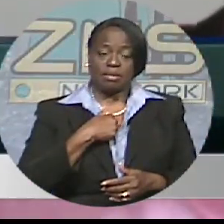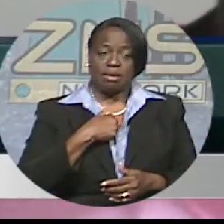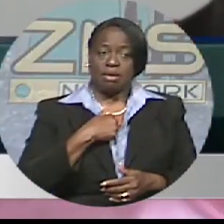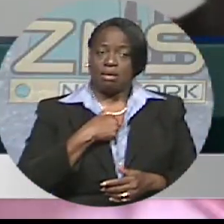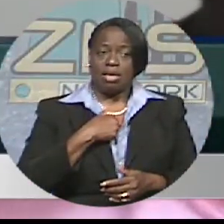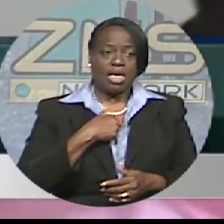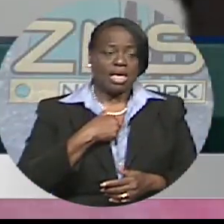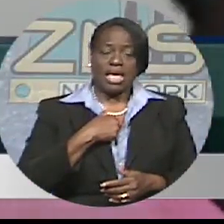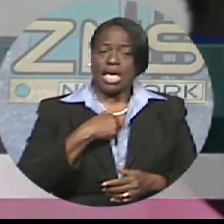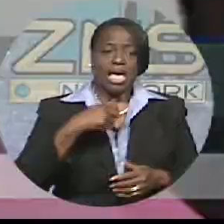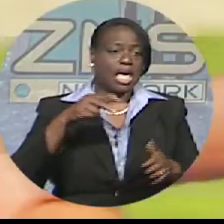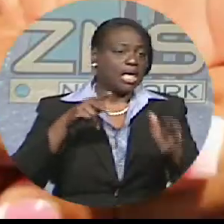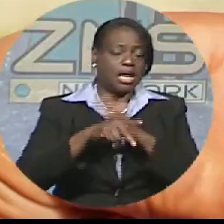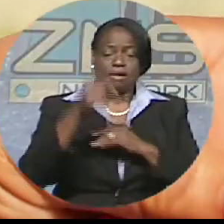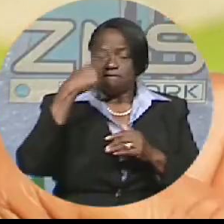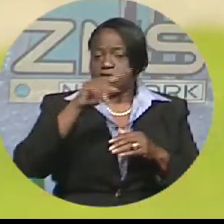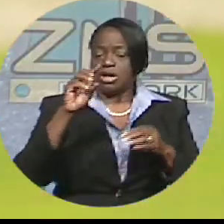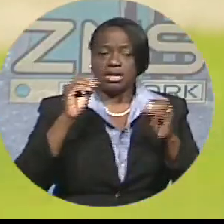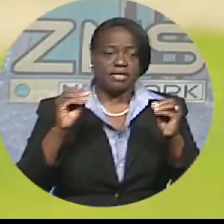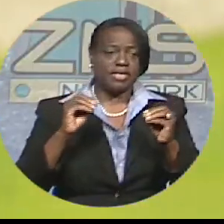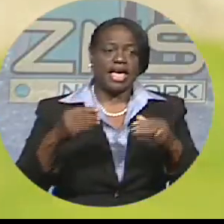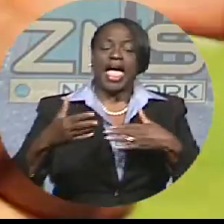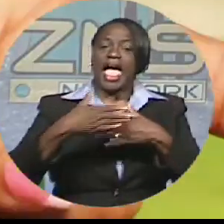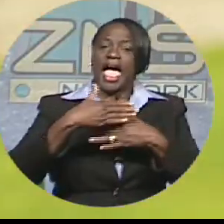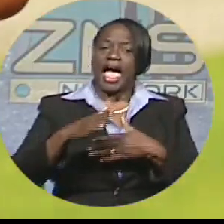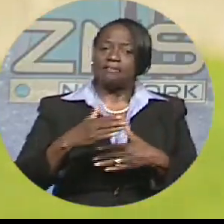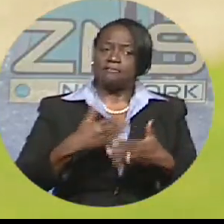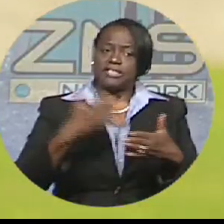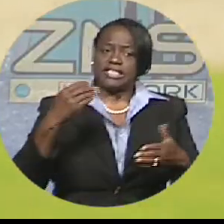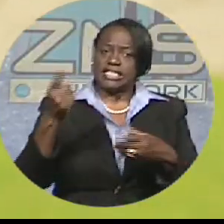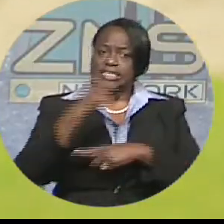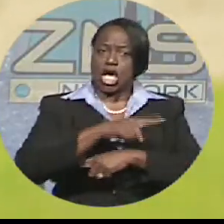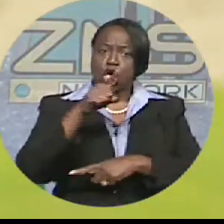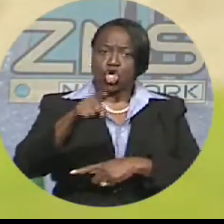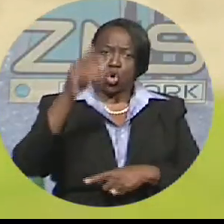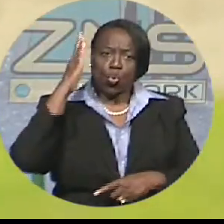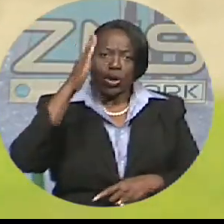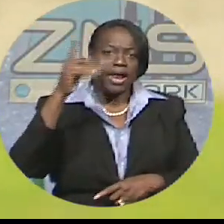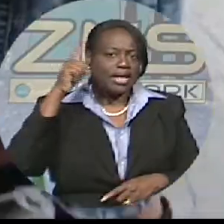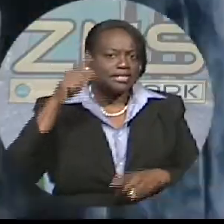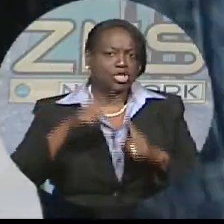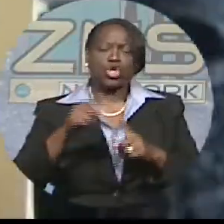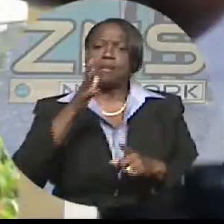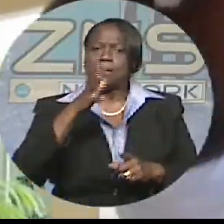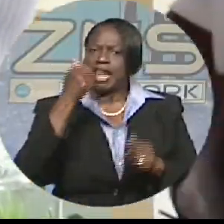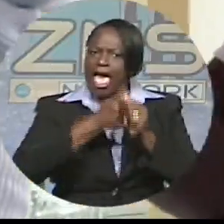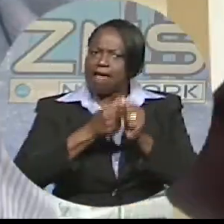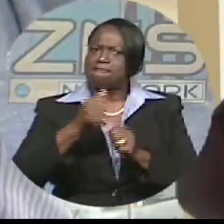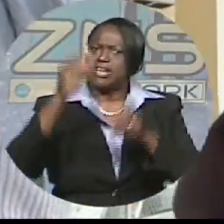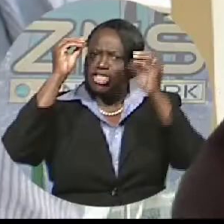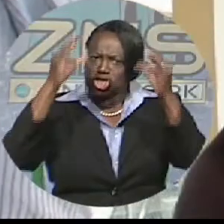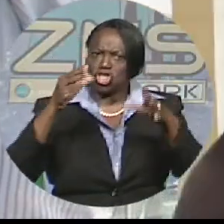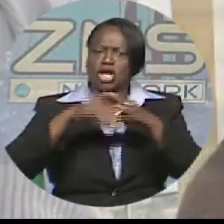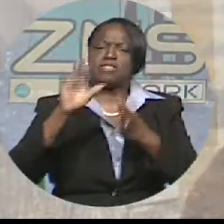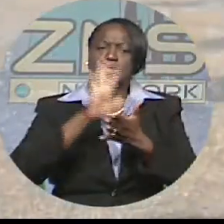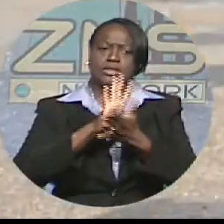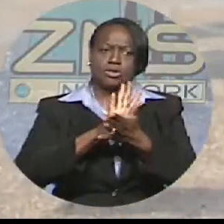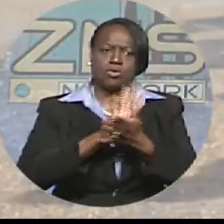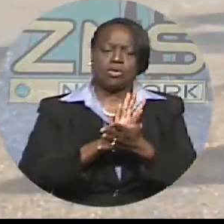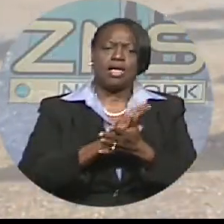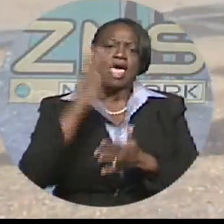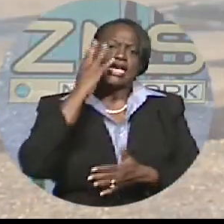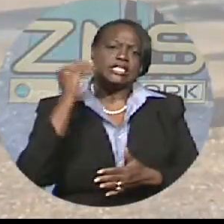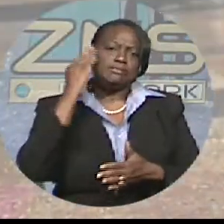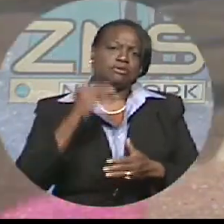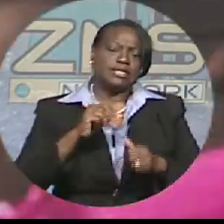nothing. That made no sense. After the day, you gonna listen to your mommy and every teacher you correspond with. The experience continued as the girls